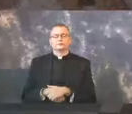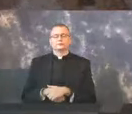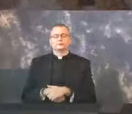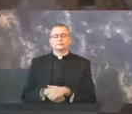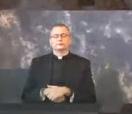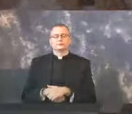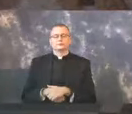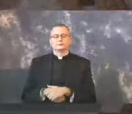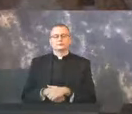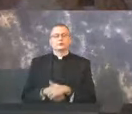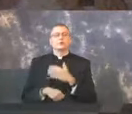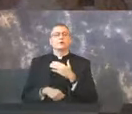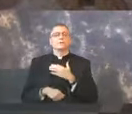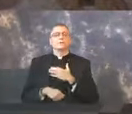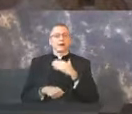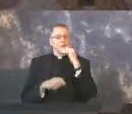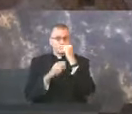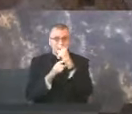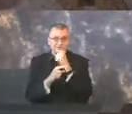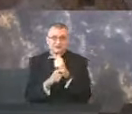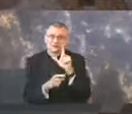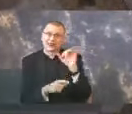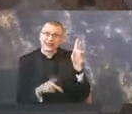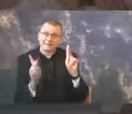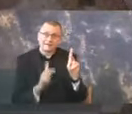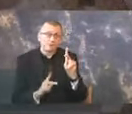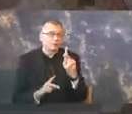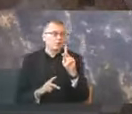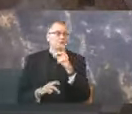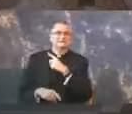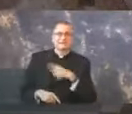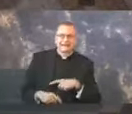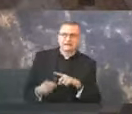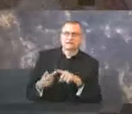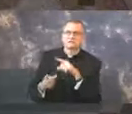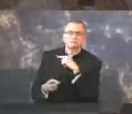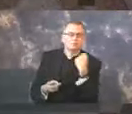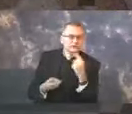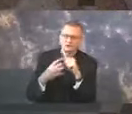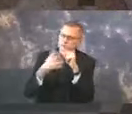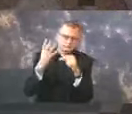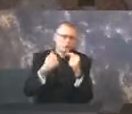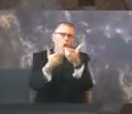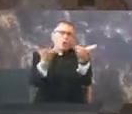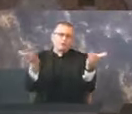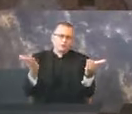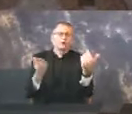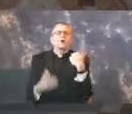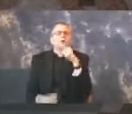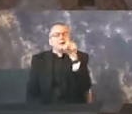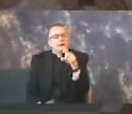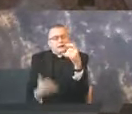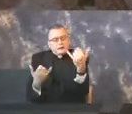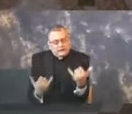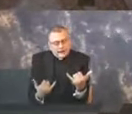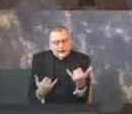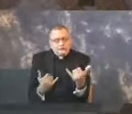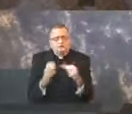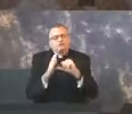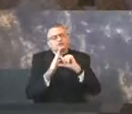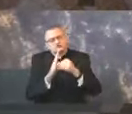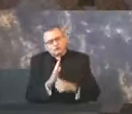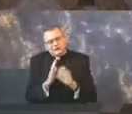My lay brothers and sisters, my brother deacons, my brother priests, we need in this moment to stress our